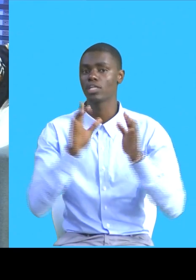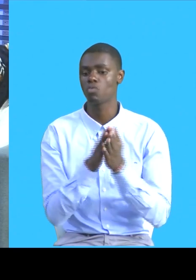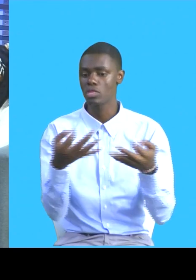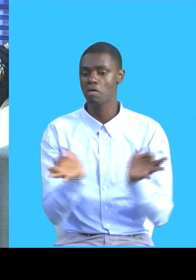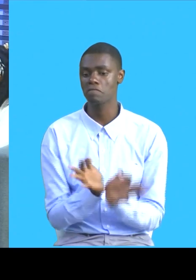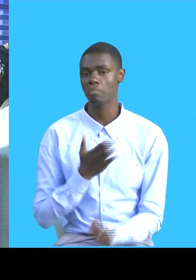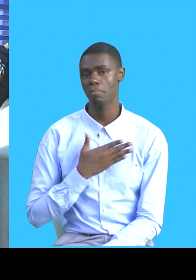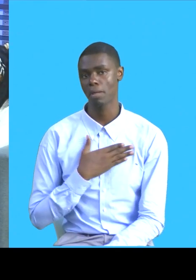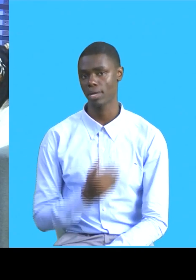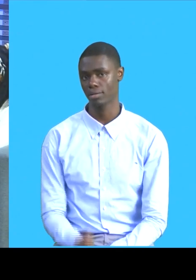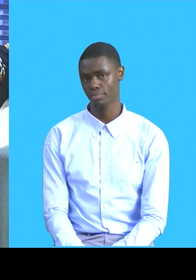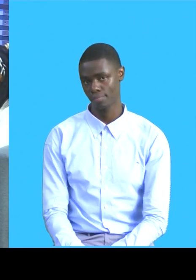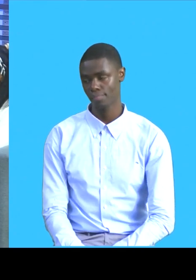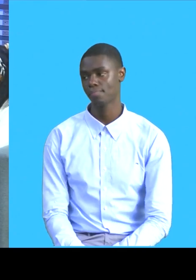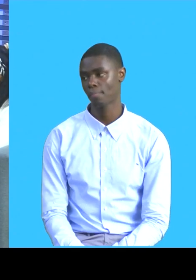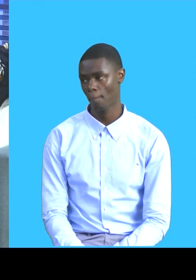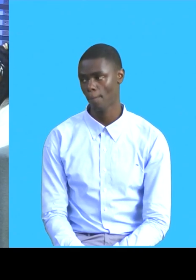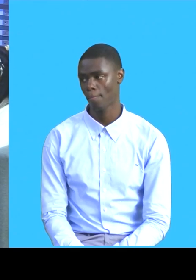family.